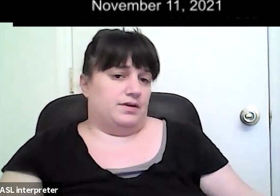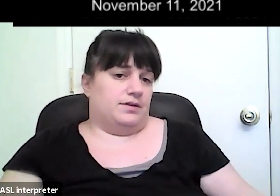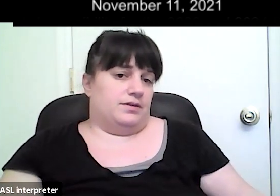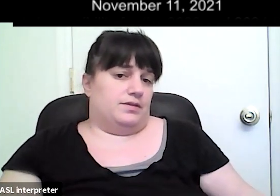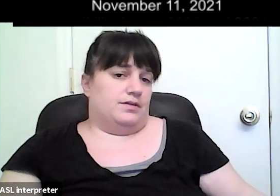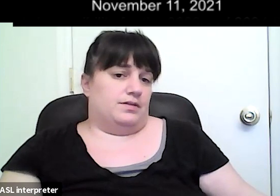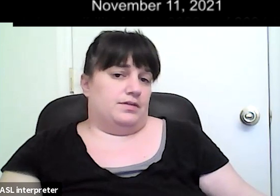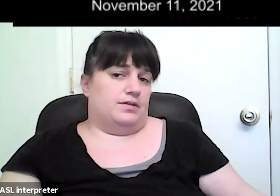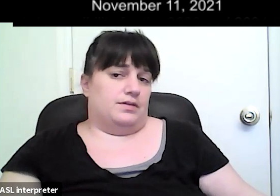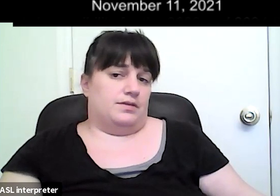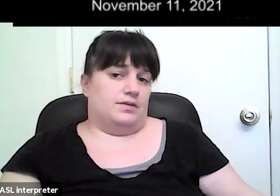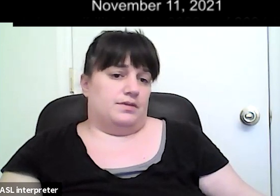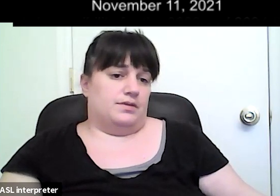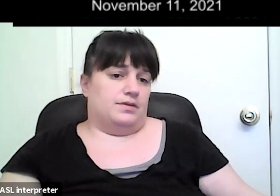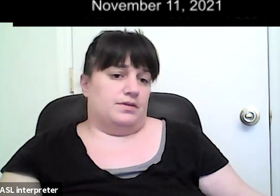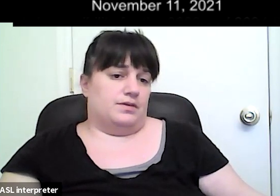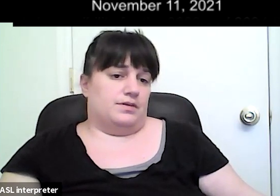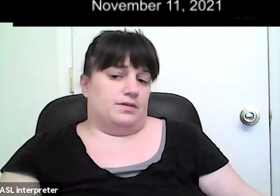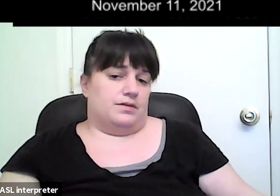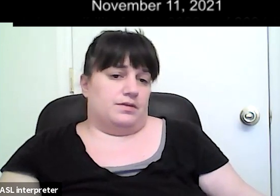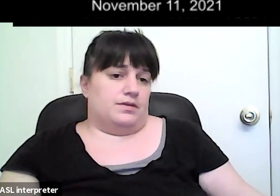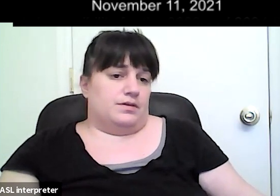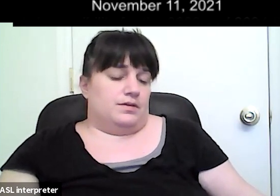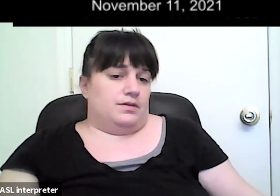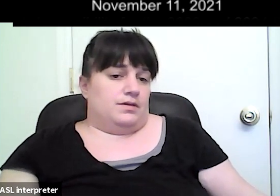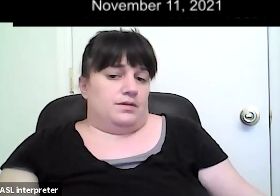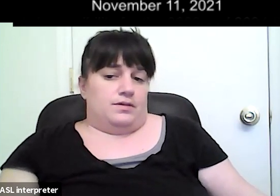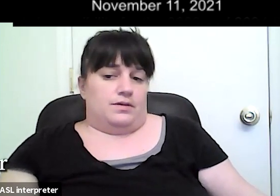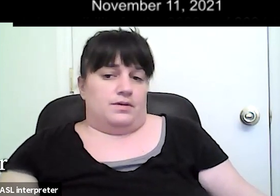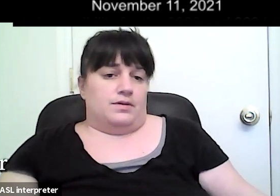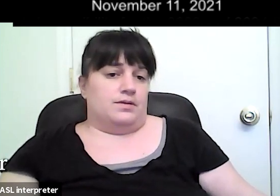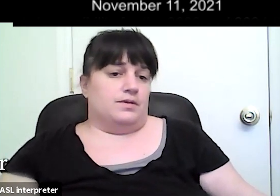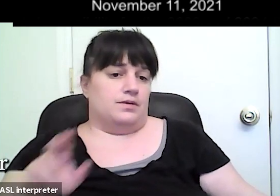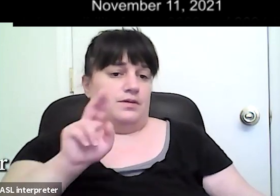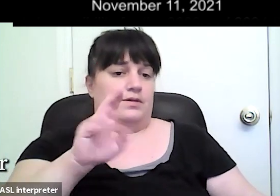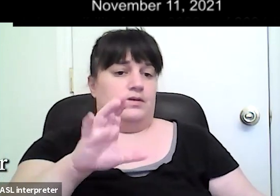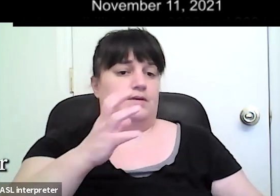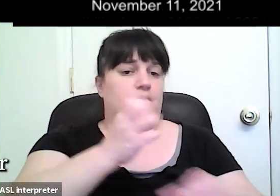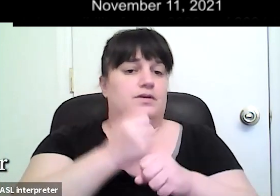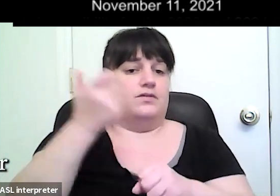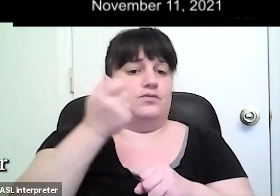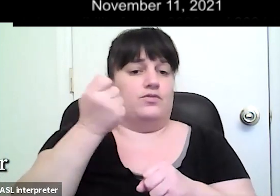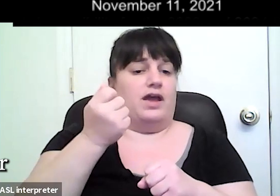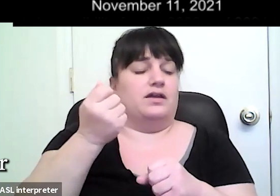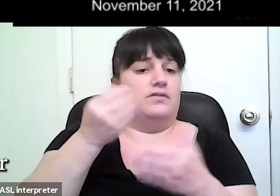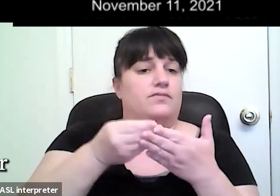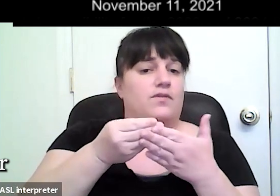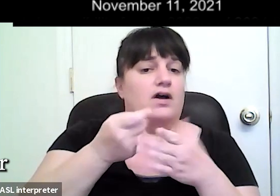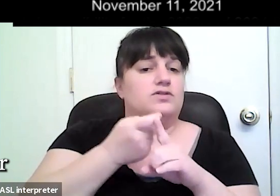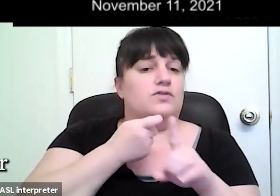then also the University of Cincinnati has received some grant funds